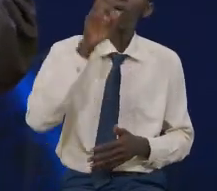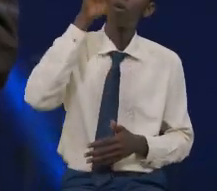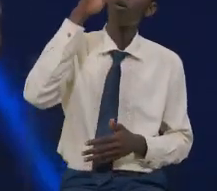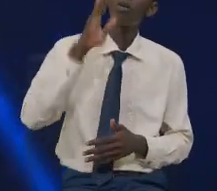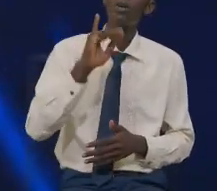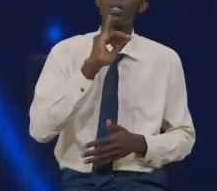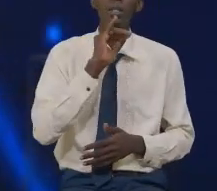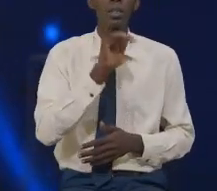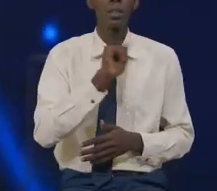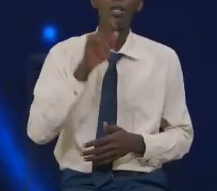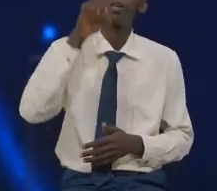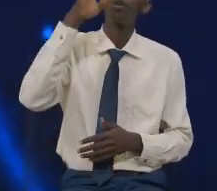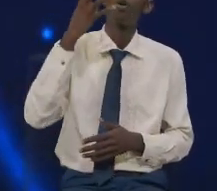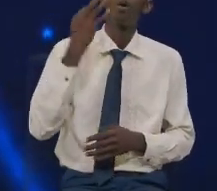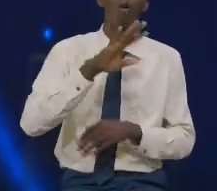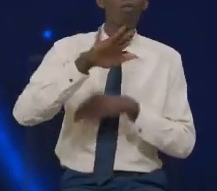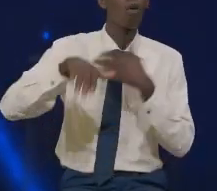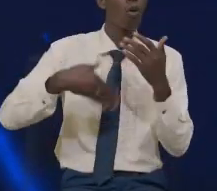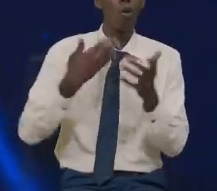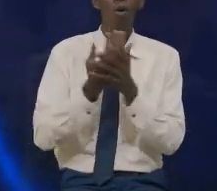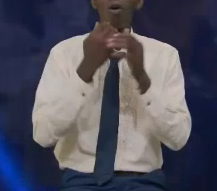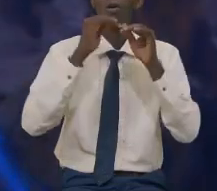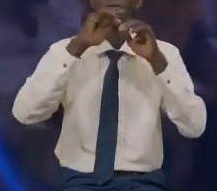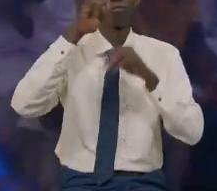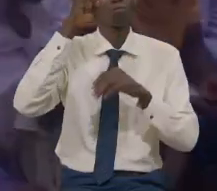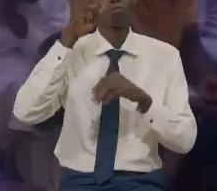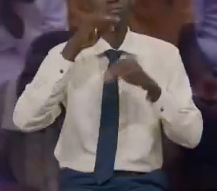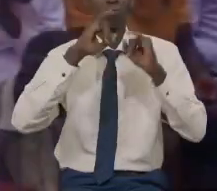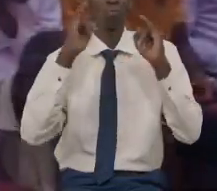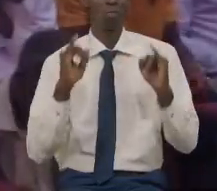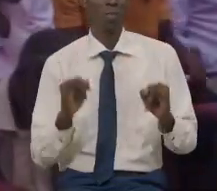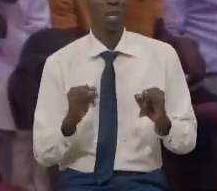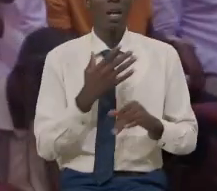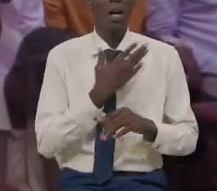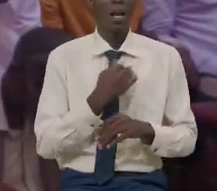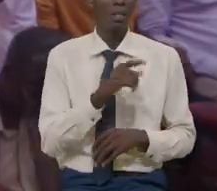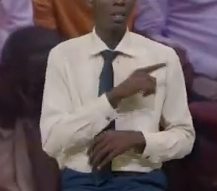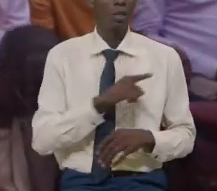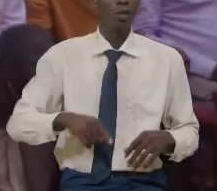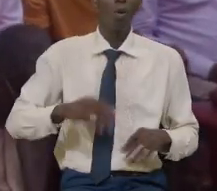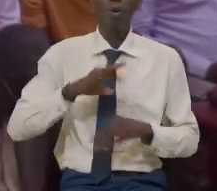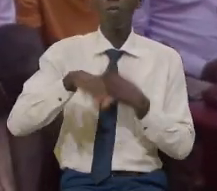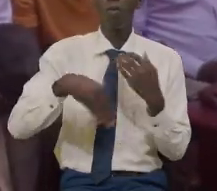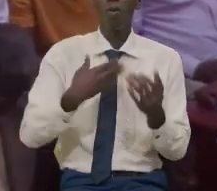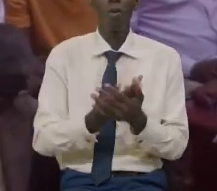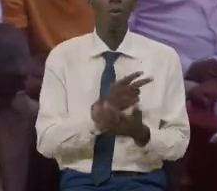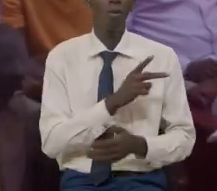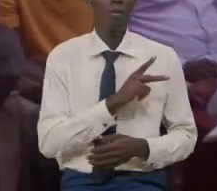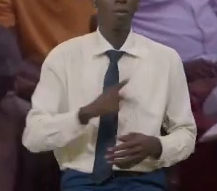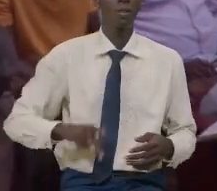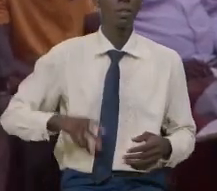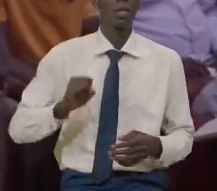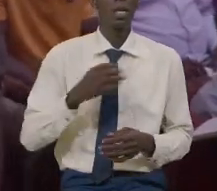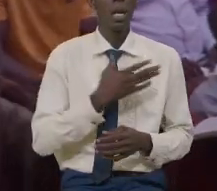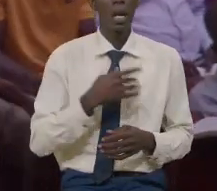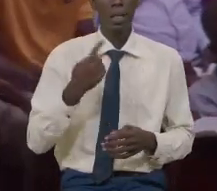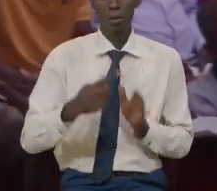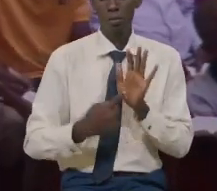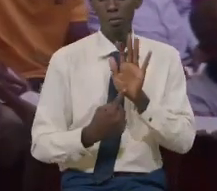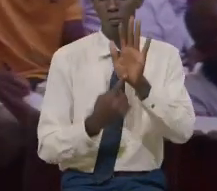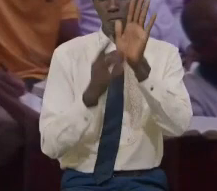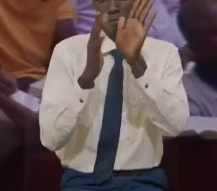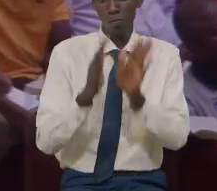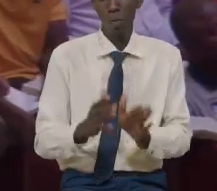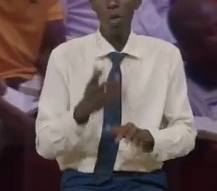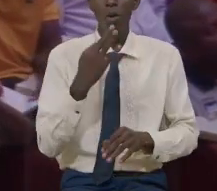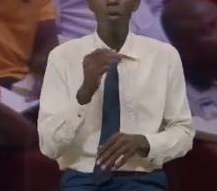a God of gods and a Lord of kings and a revealer of